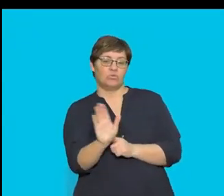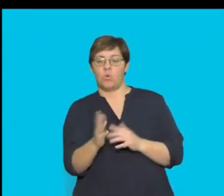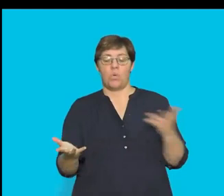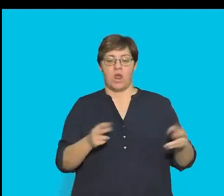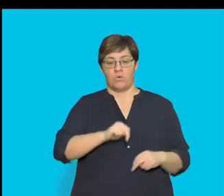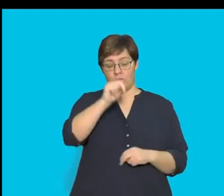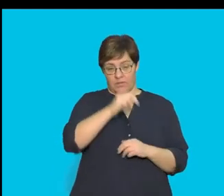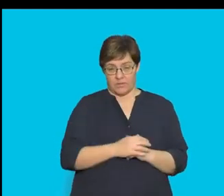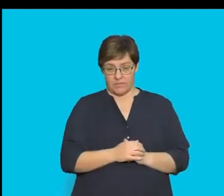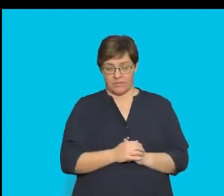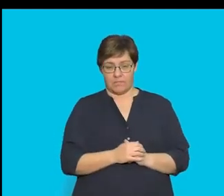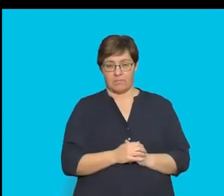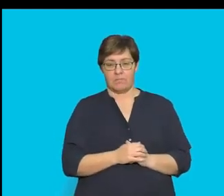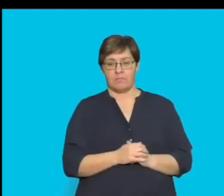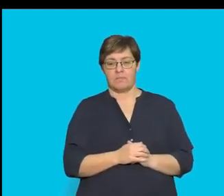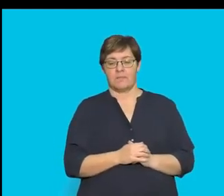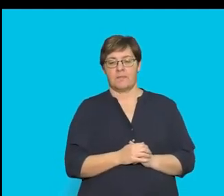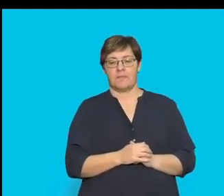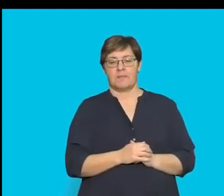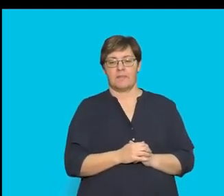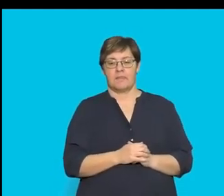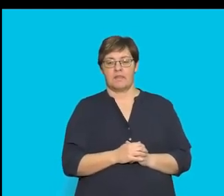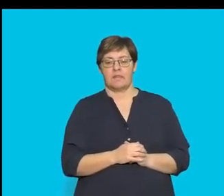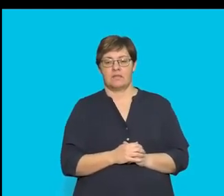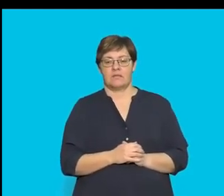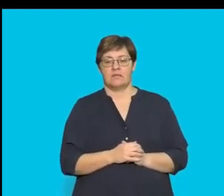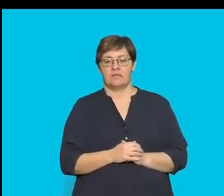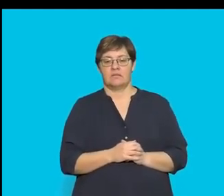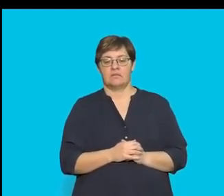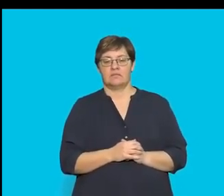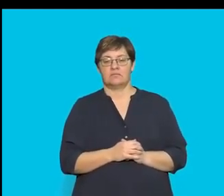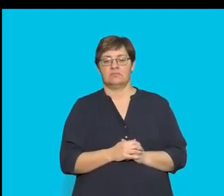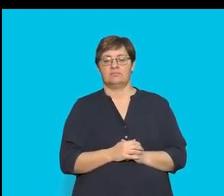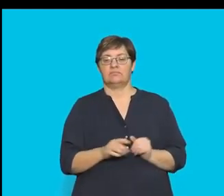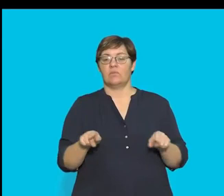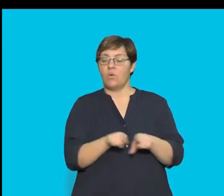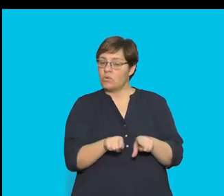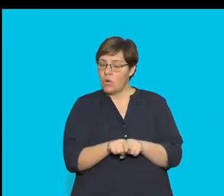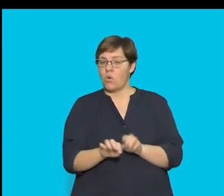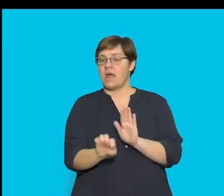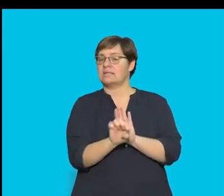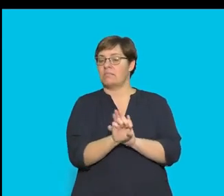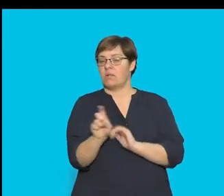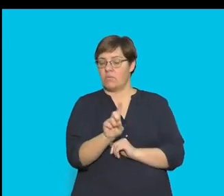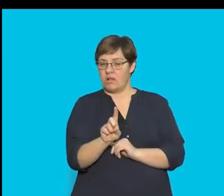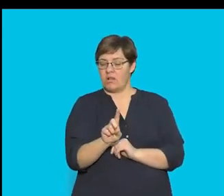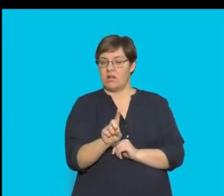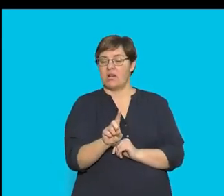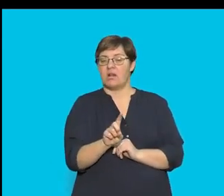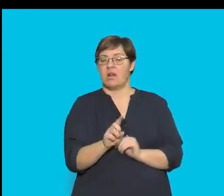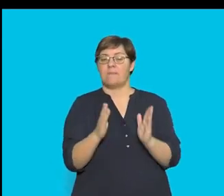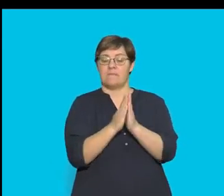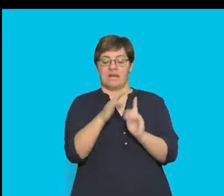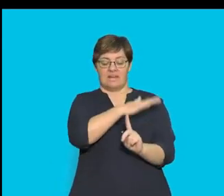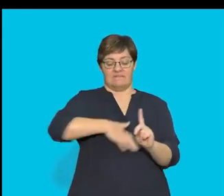the compass. Here we have another situation. It's also an example of a magnetic field. Let's have a look